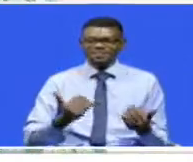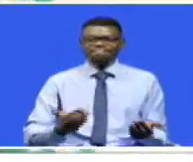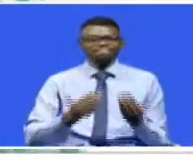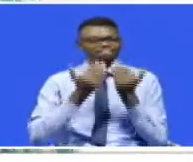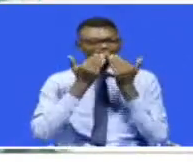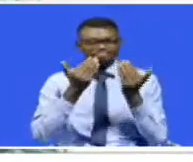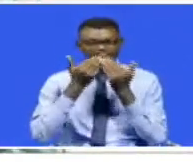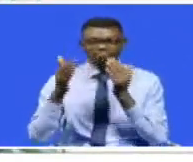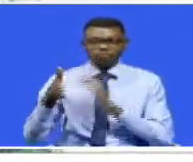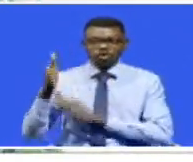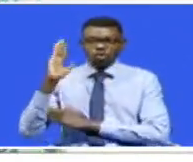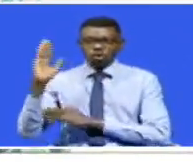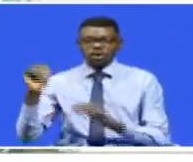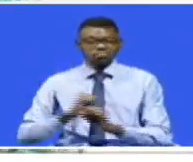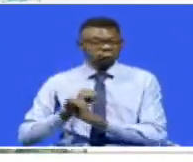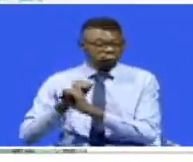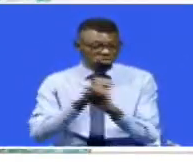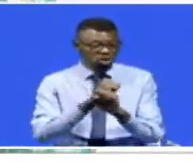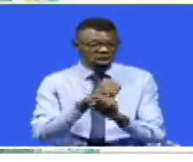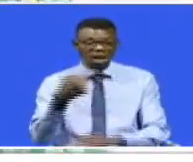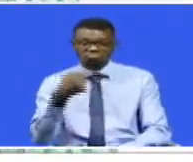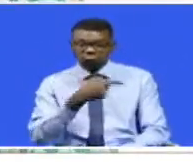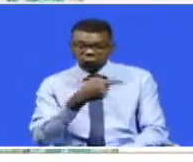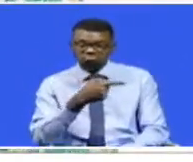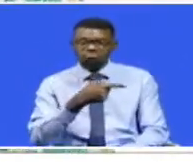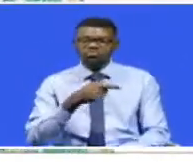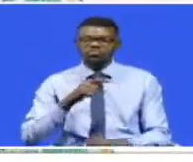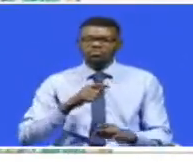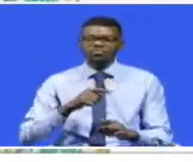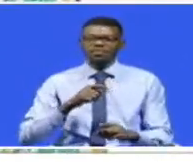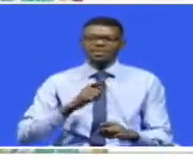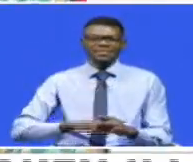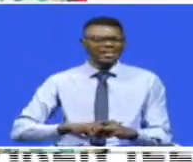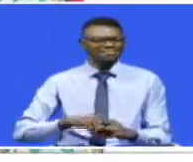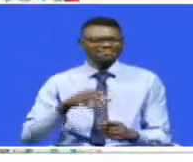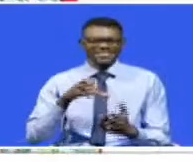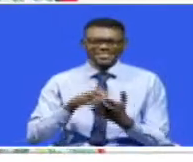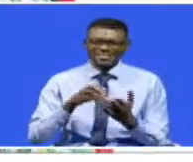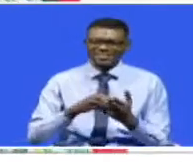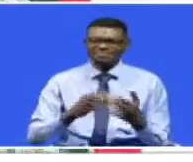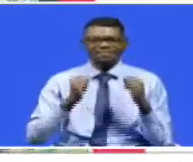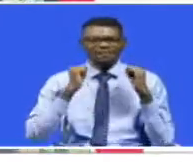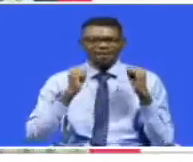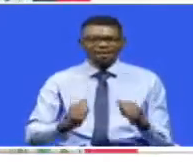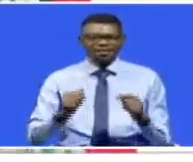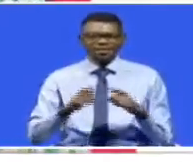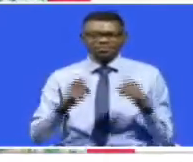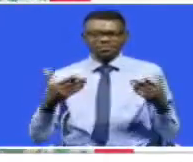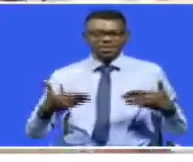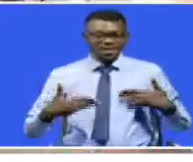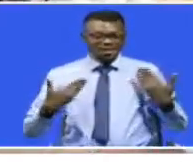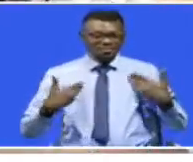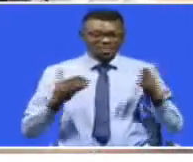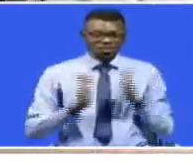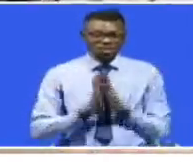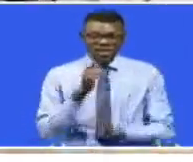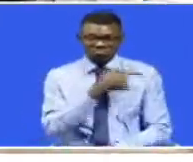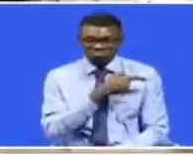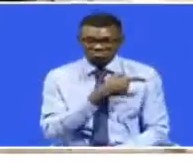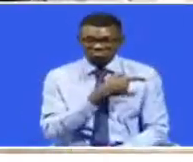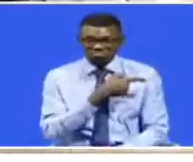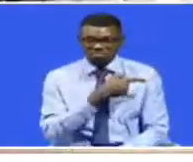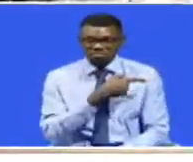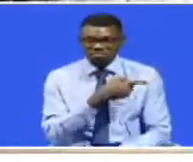Tunamshukuru Mwenyezi Mungu kwa kumlinda wakati huo mgumu na tuko na furaha tukiwa pamoja naye. His